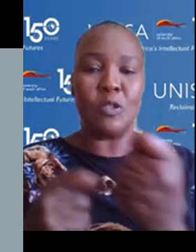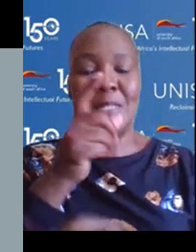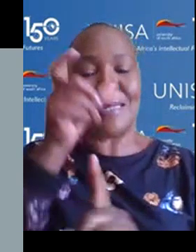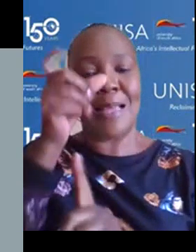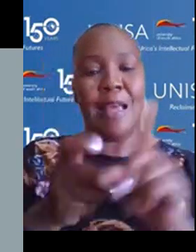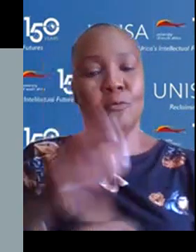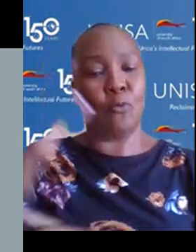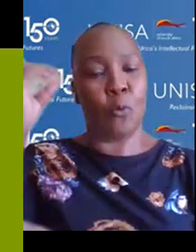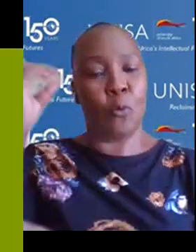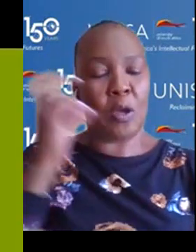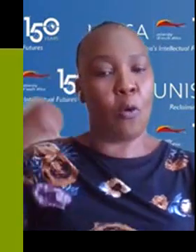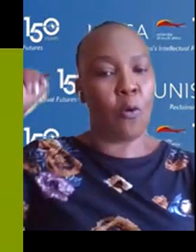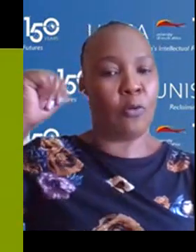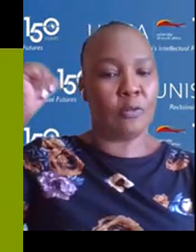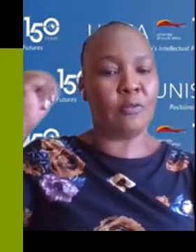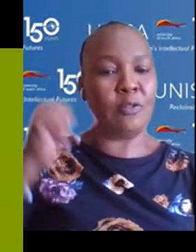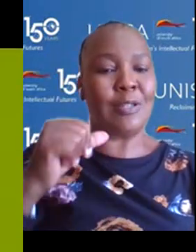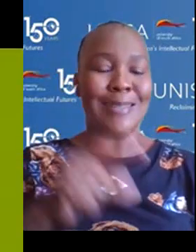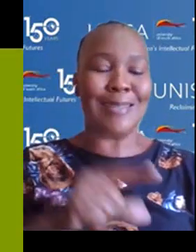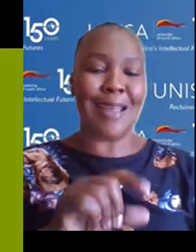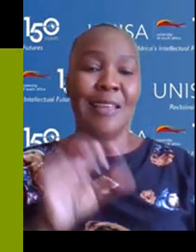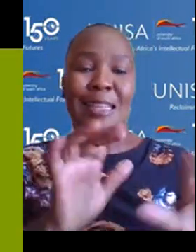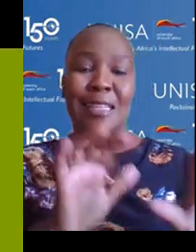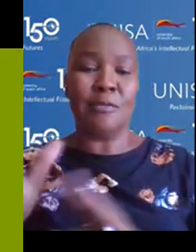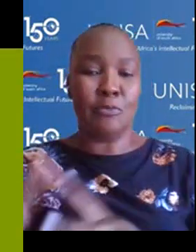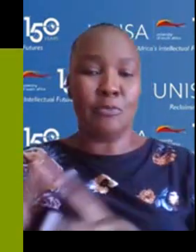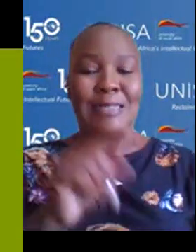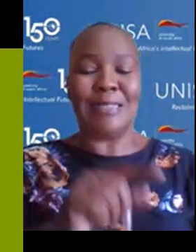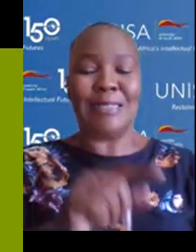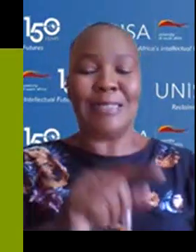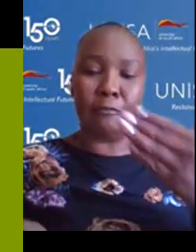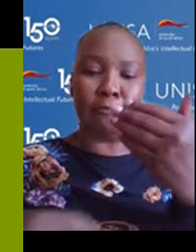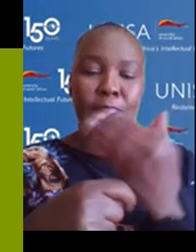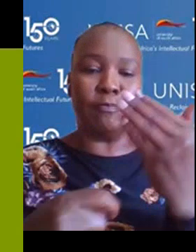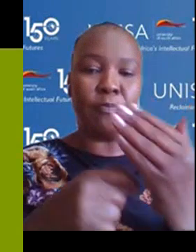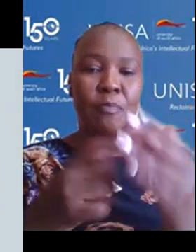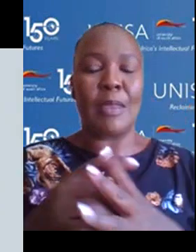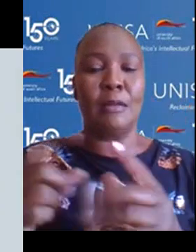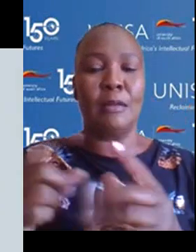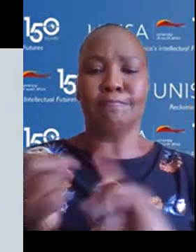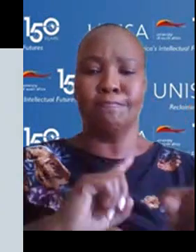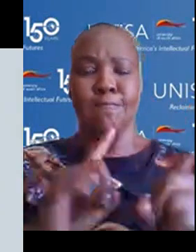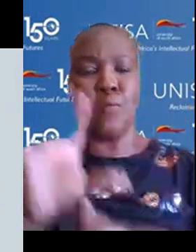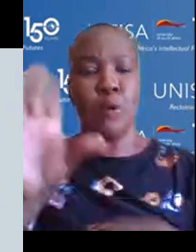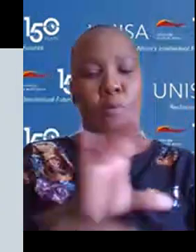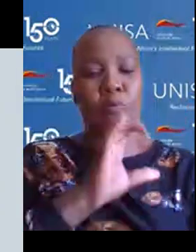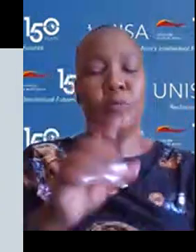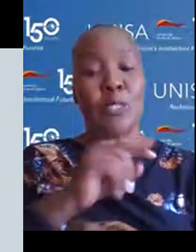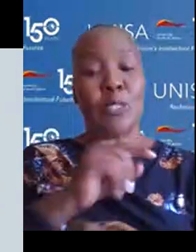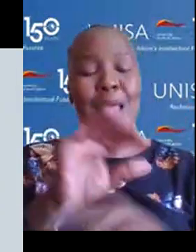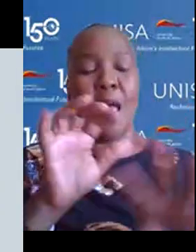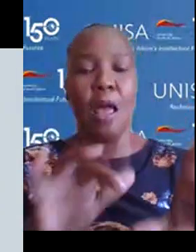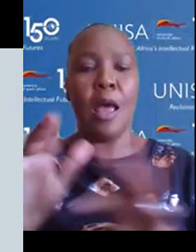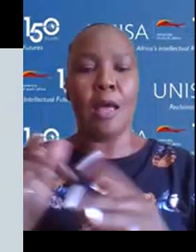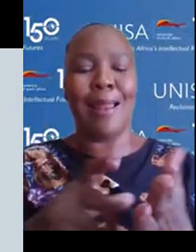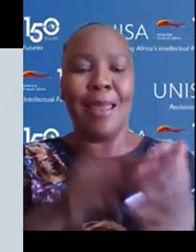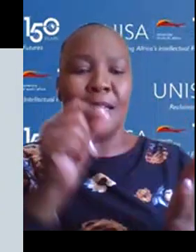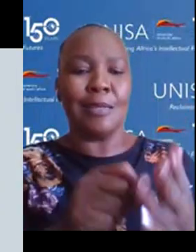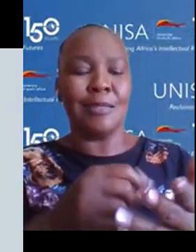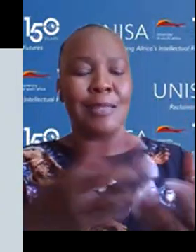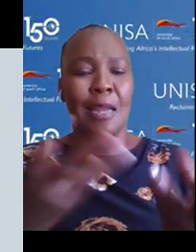hear audio. The keyboard is an input device used to interact with the computer. Using a keyboard, you can type letters,